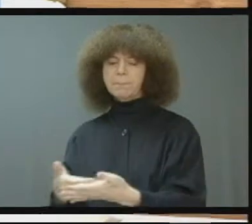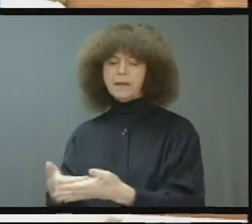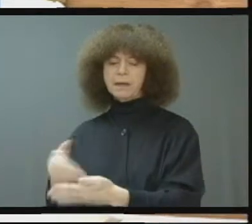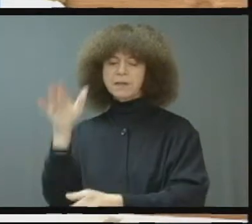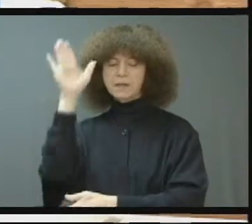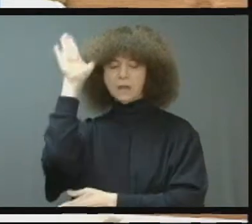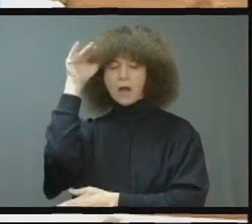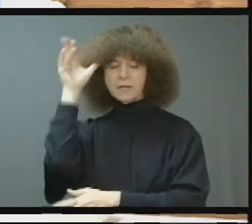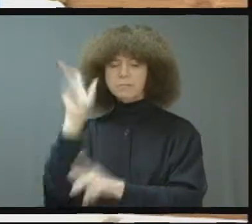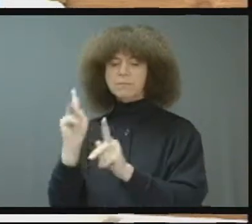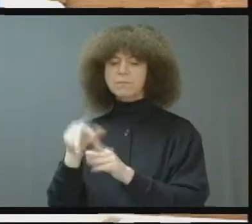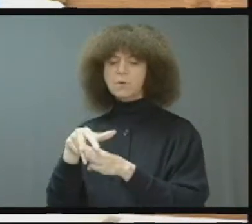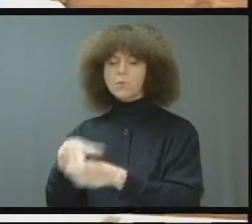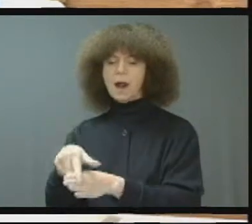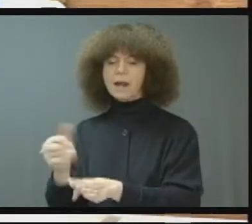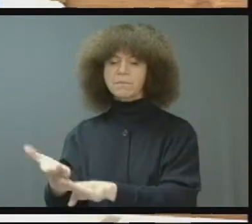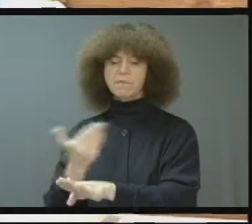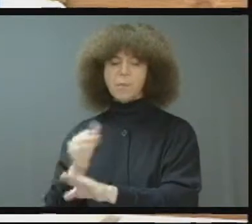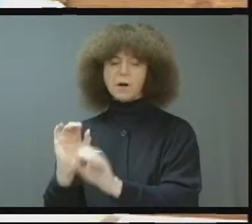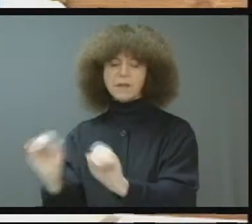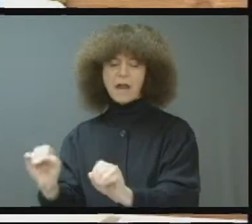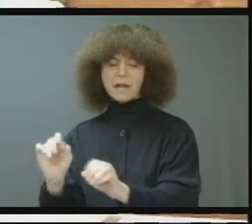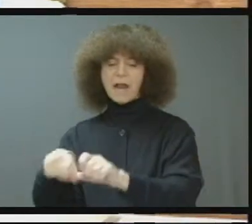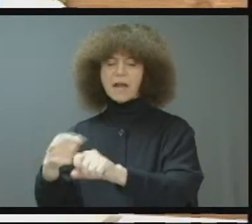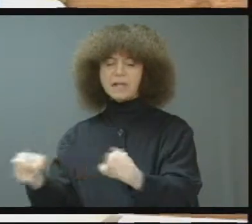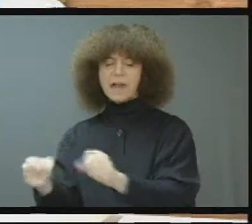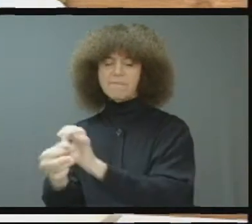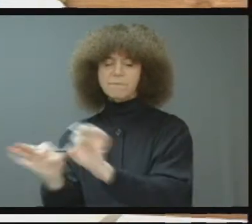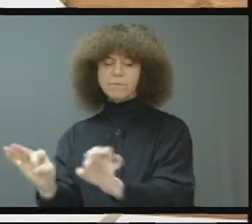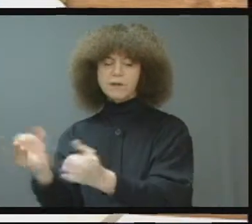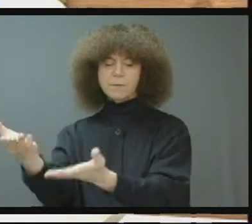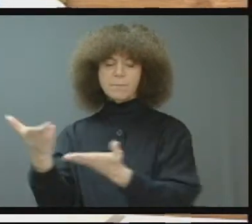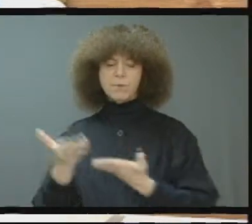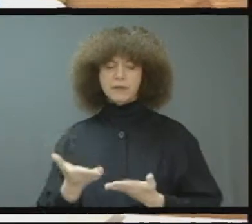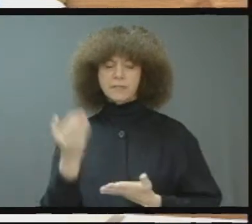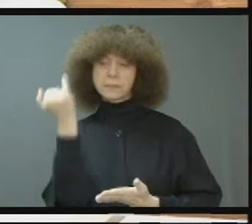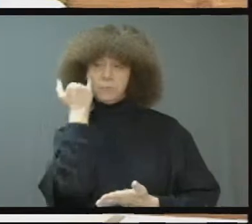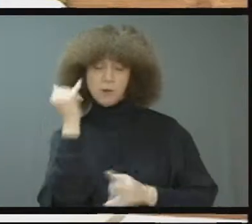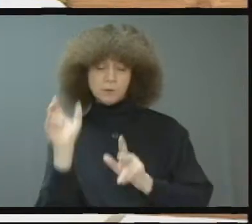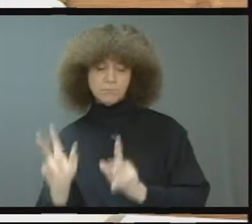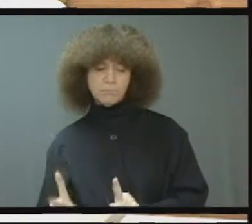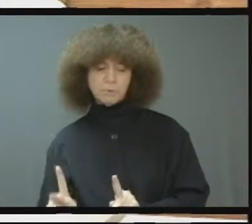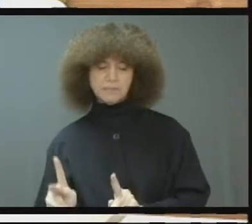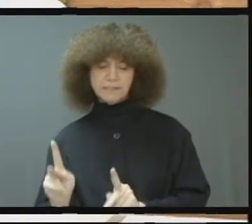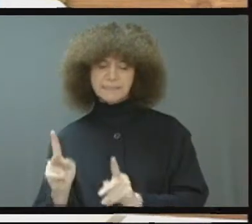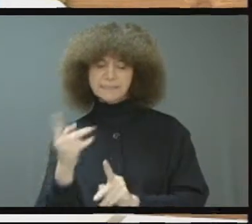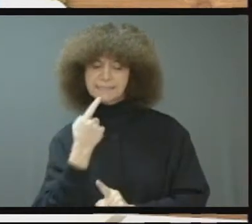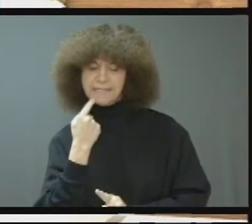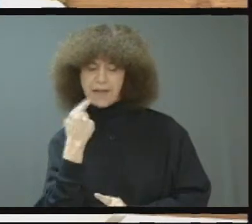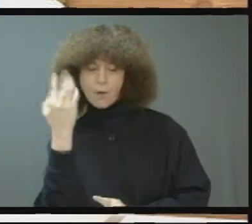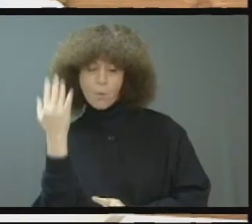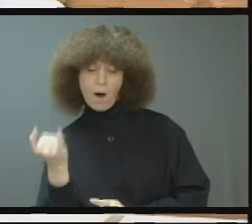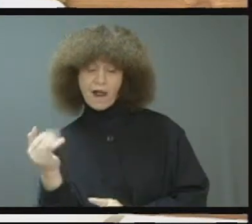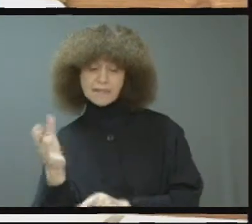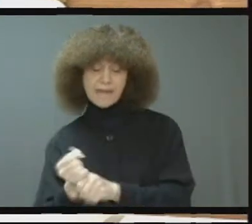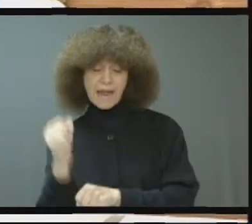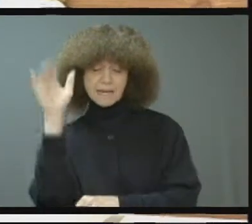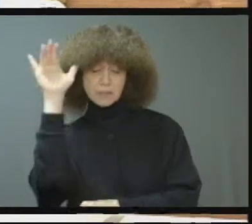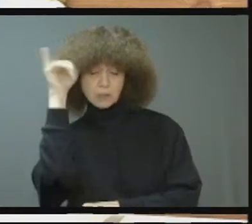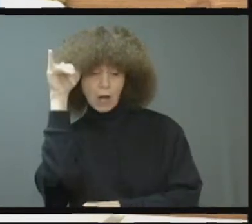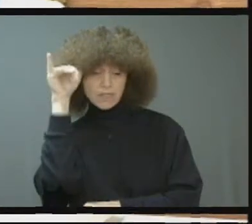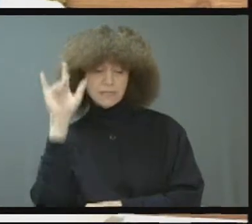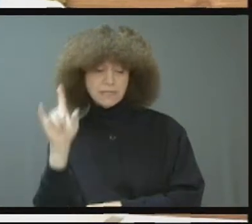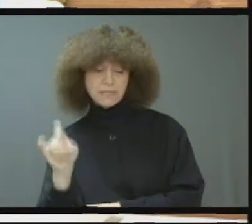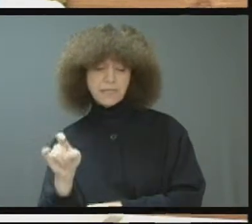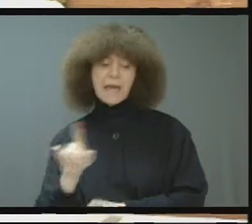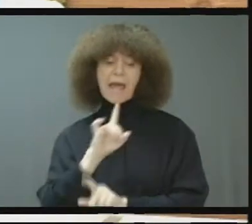ridden. Untie it and bring it here. If anyone asks you, 'Why are you doing this?' tell him, 'The Lord